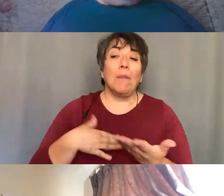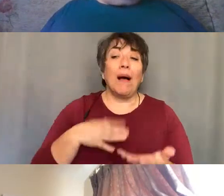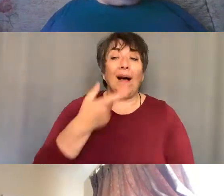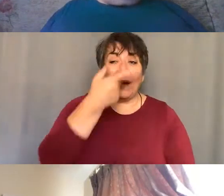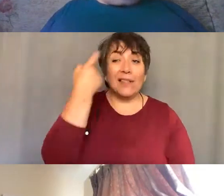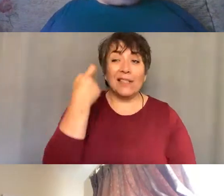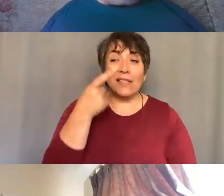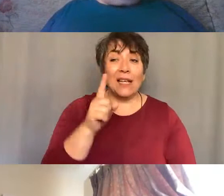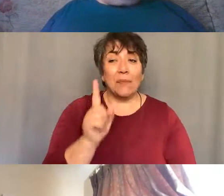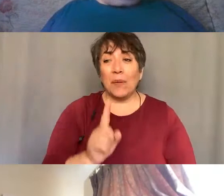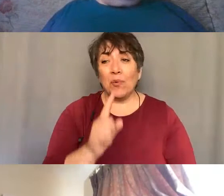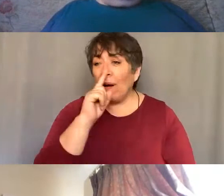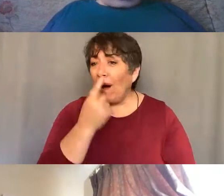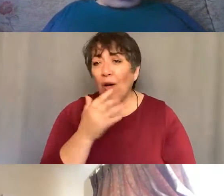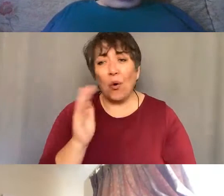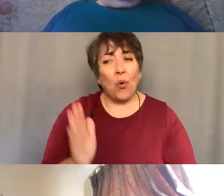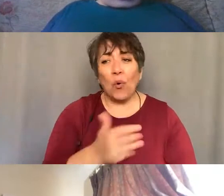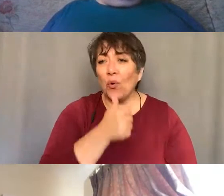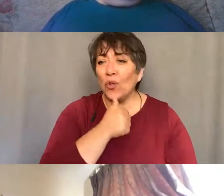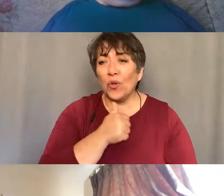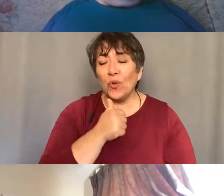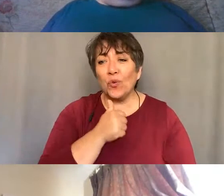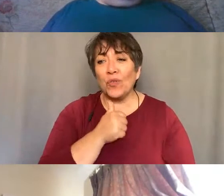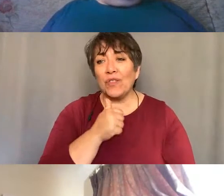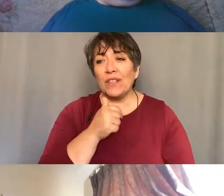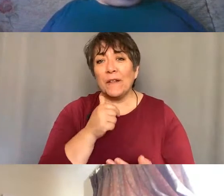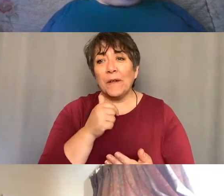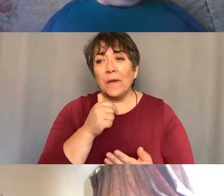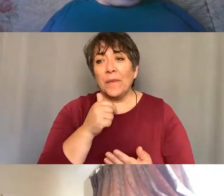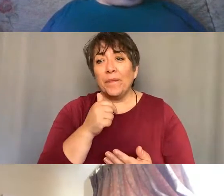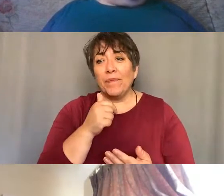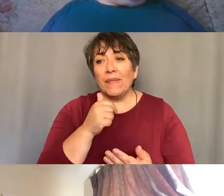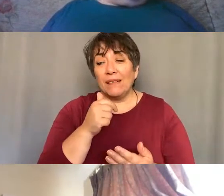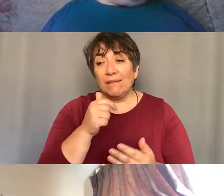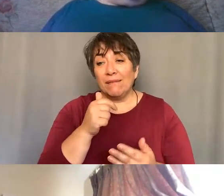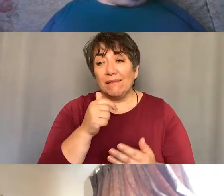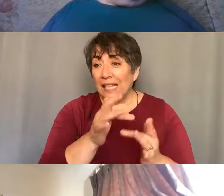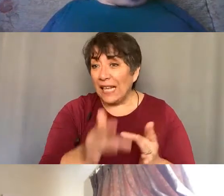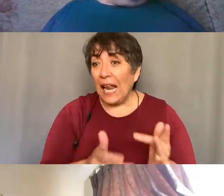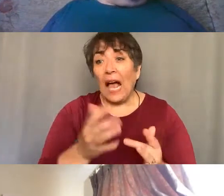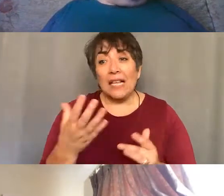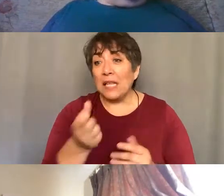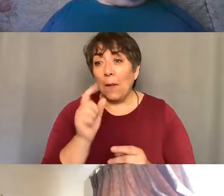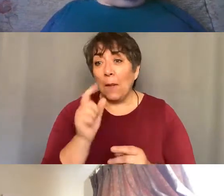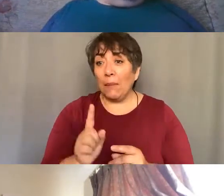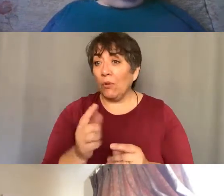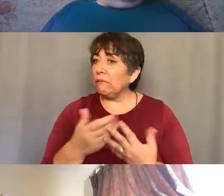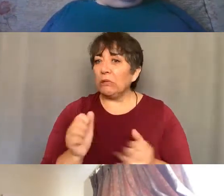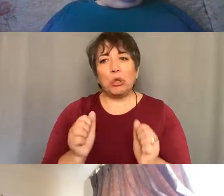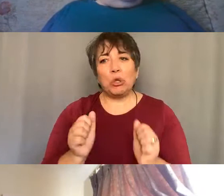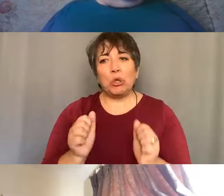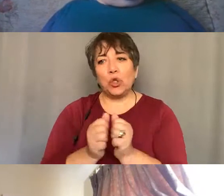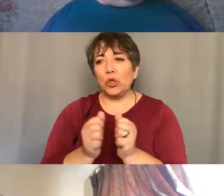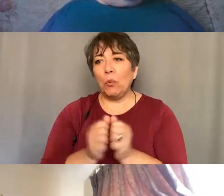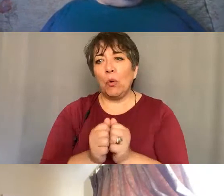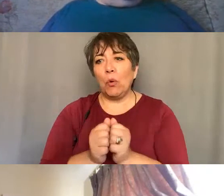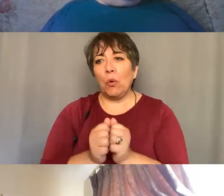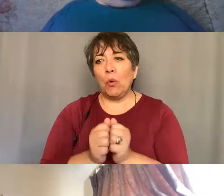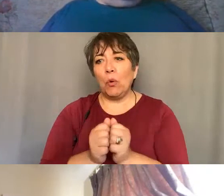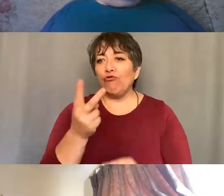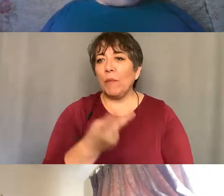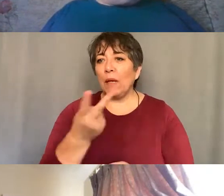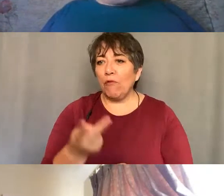options, and not everyone's suitable for electronic repeat dispensing, where people are eligible for that. It can work